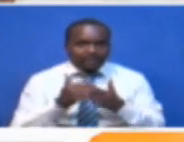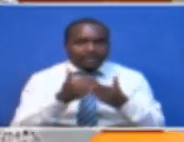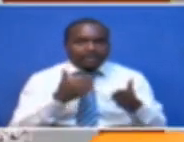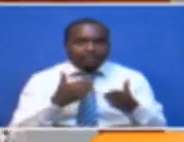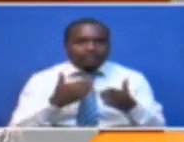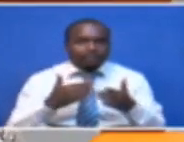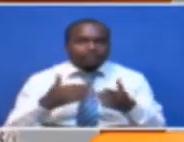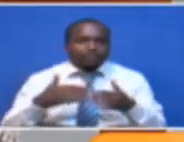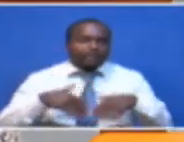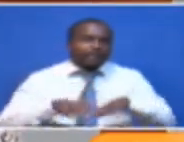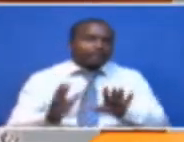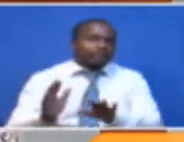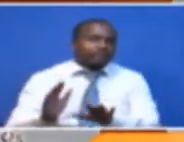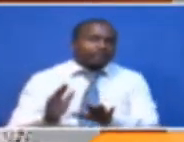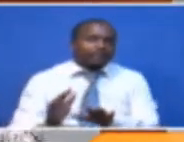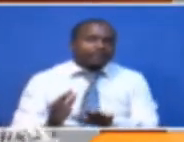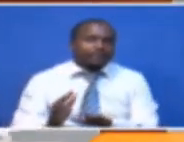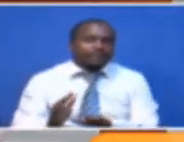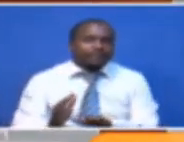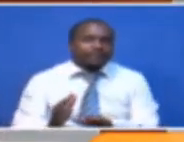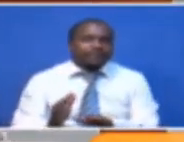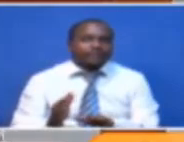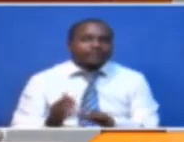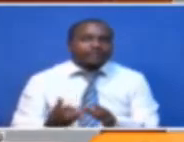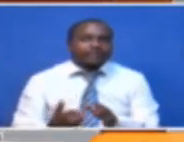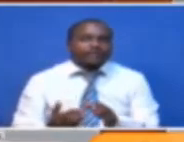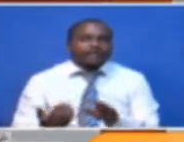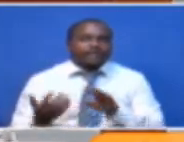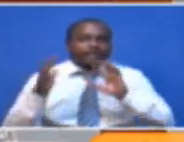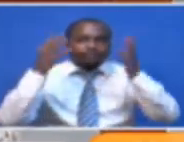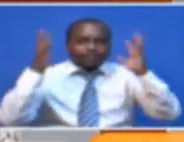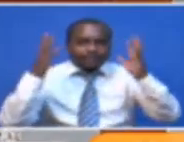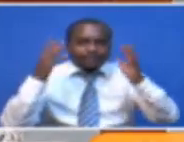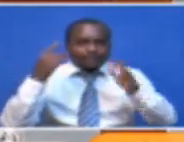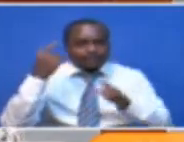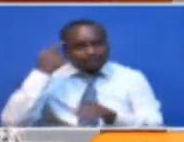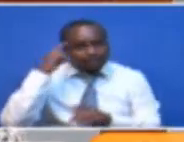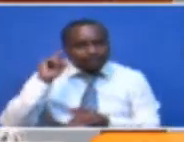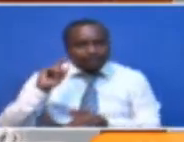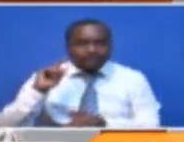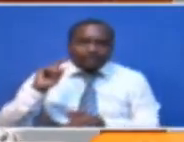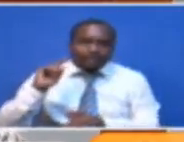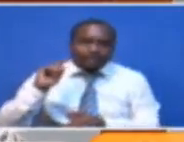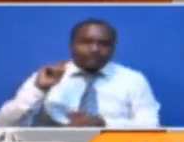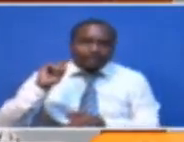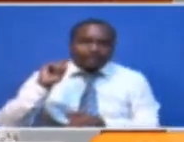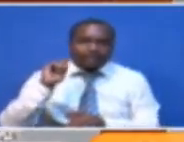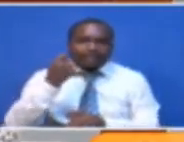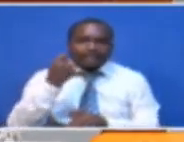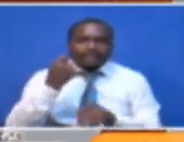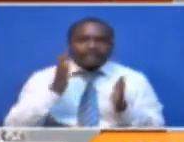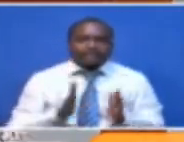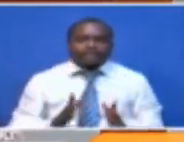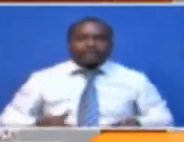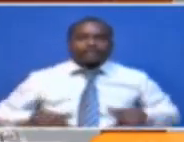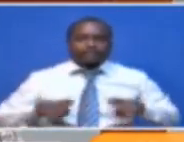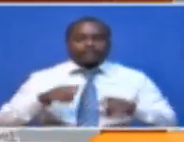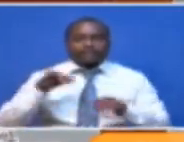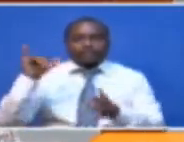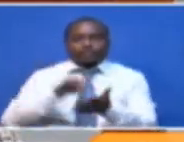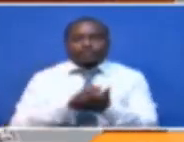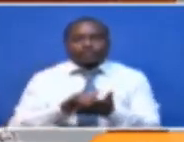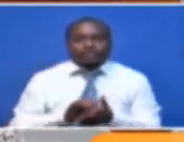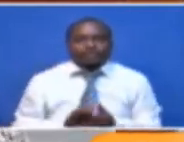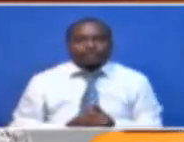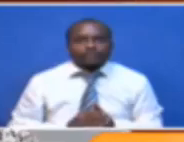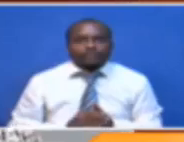New York, he threw a party for the Kenyans residing in New York. Mm-hmm. Uhuru was